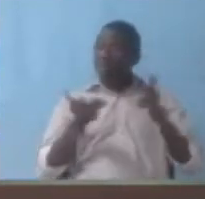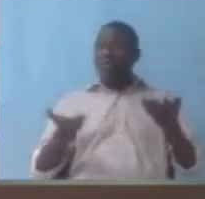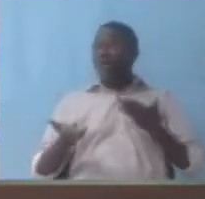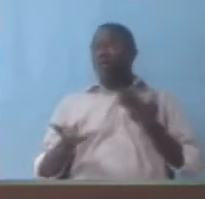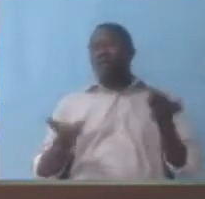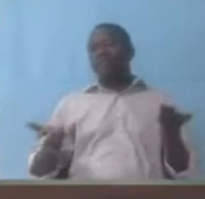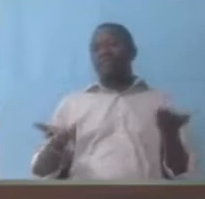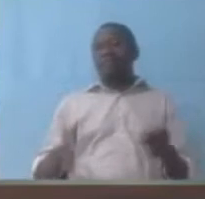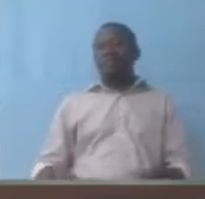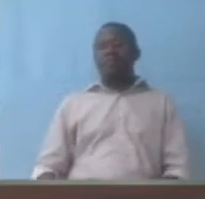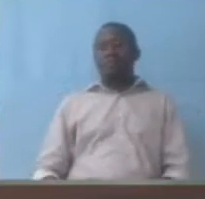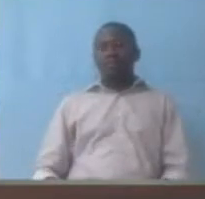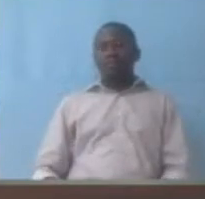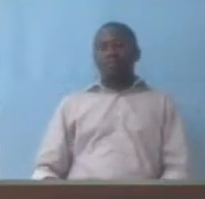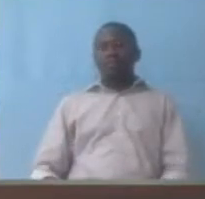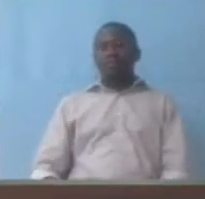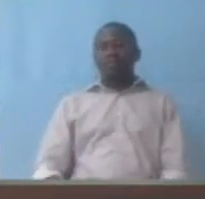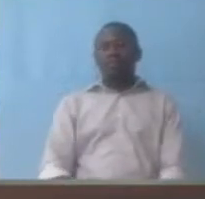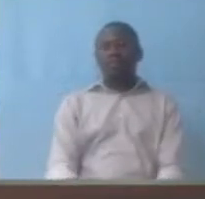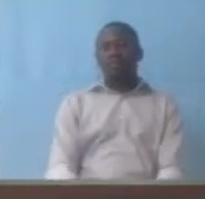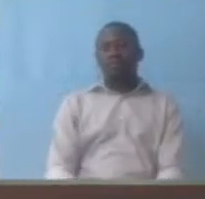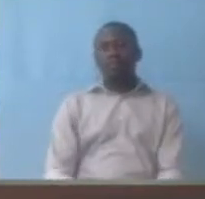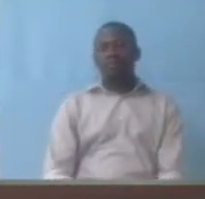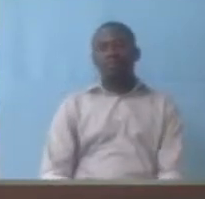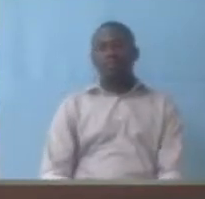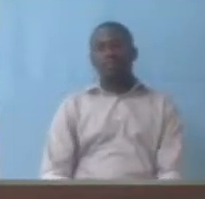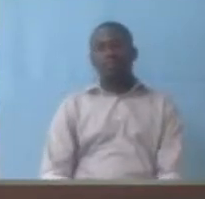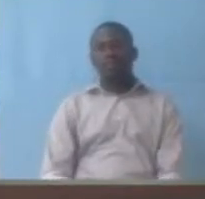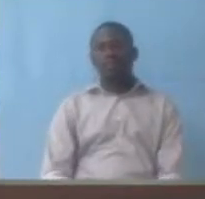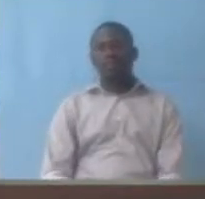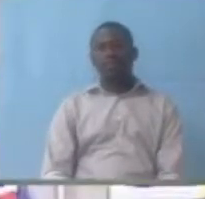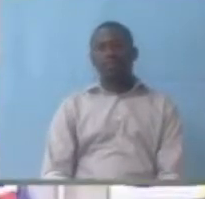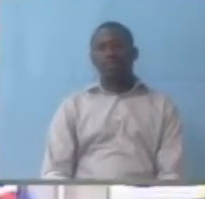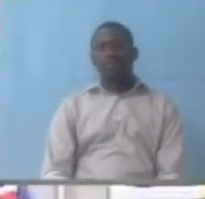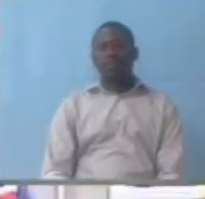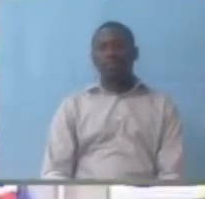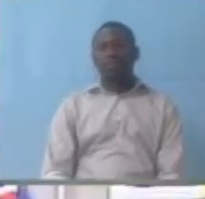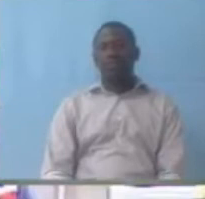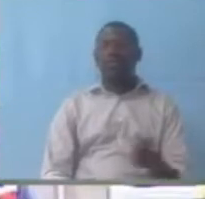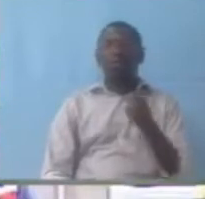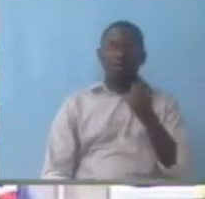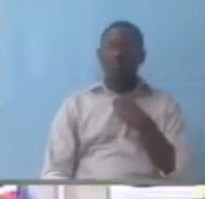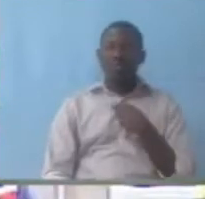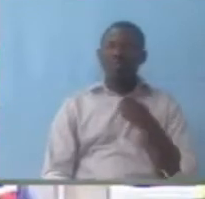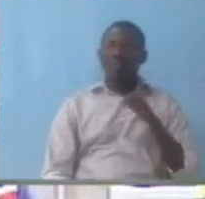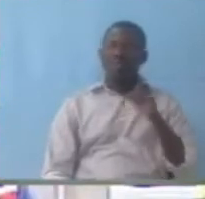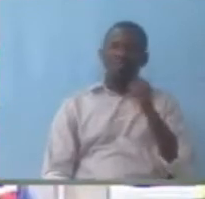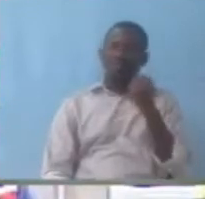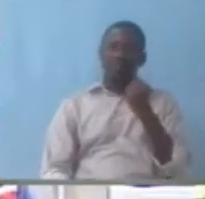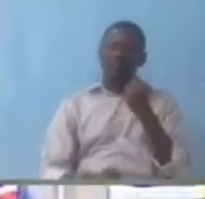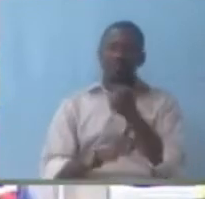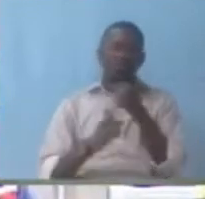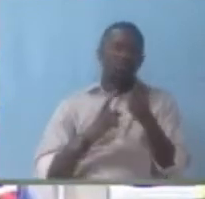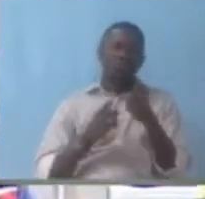kuol nyin ke kan aya tara nyin decree nyin amallo but hadi sai nada na sembonti ya ni luala because of its retroactive nature katu ko